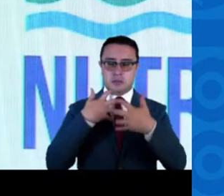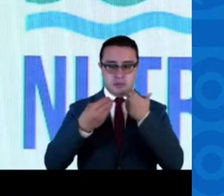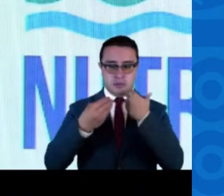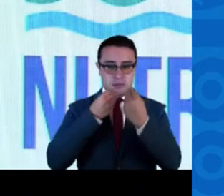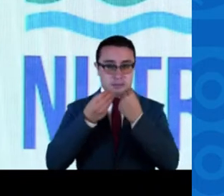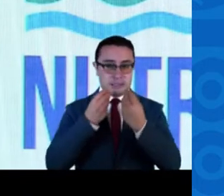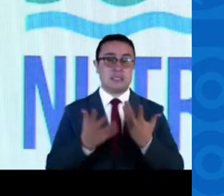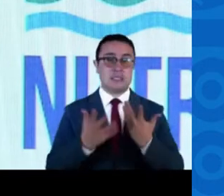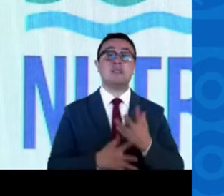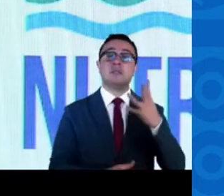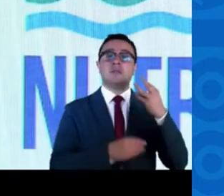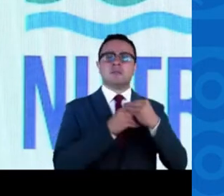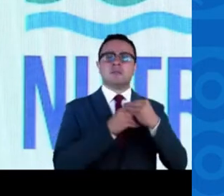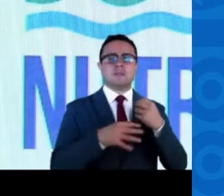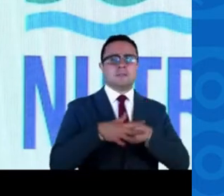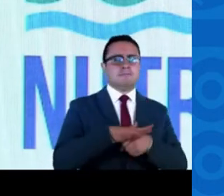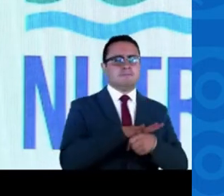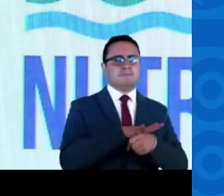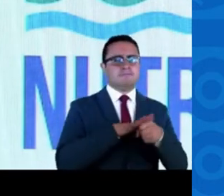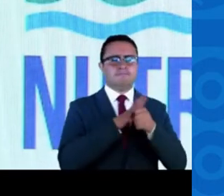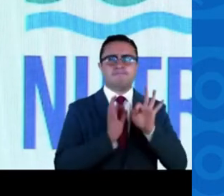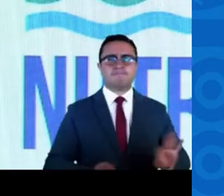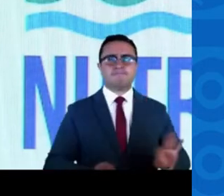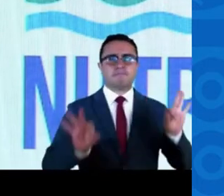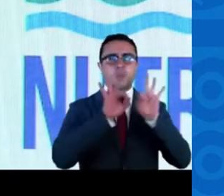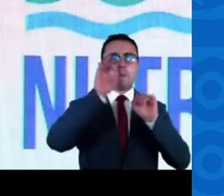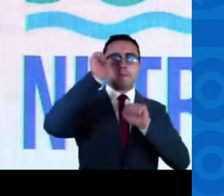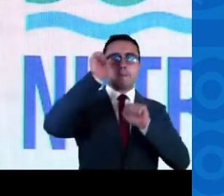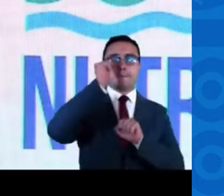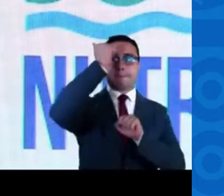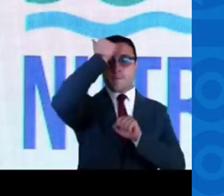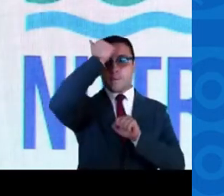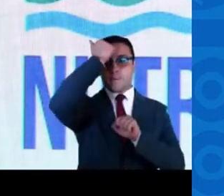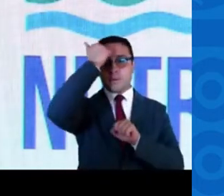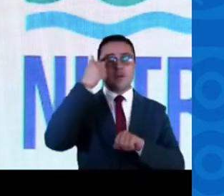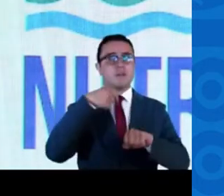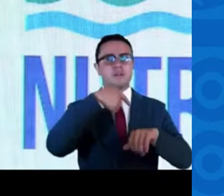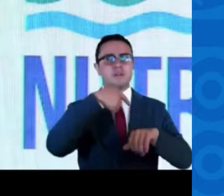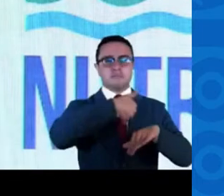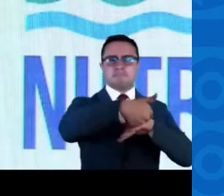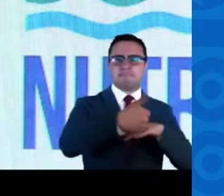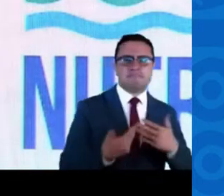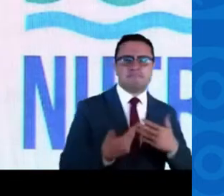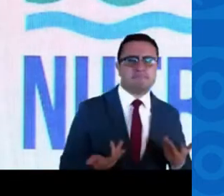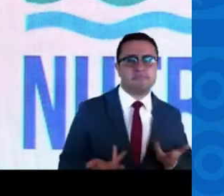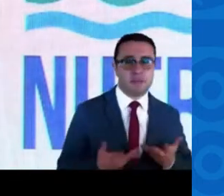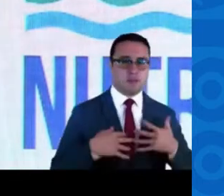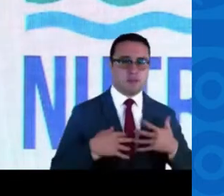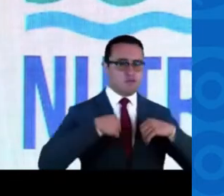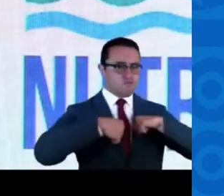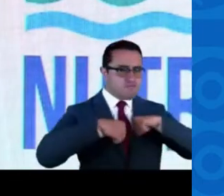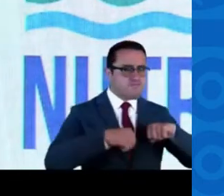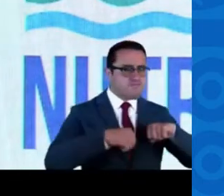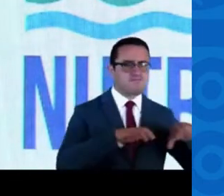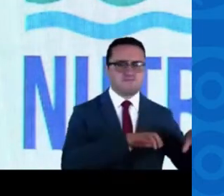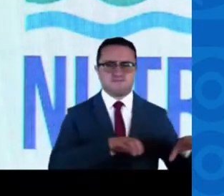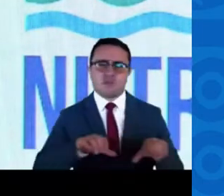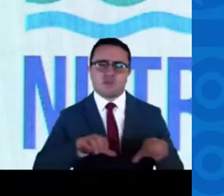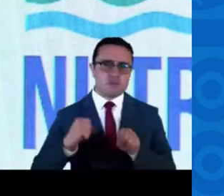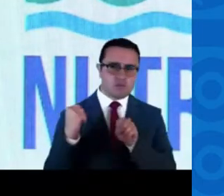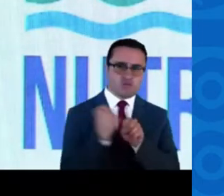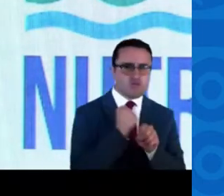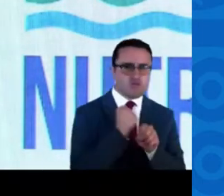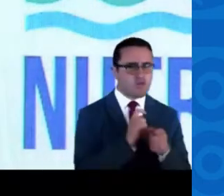a very important focus are all the fundamental factors that demand affirmative